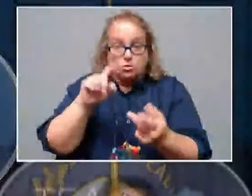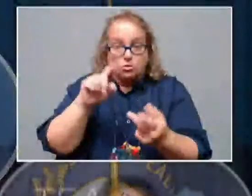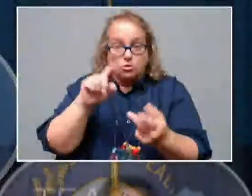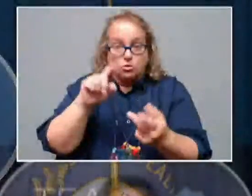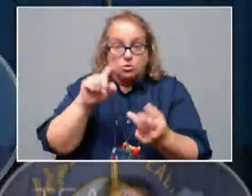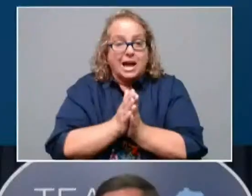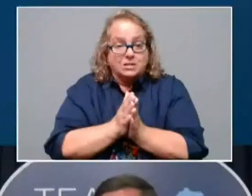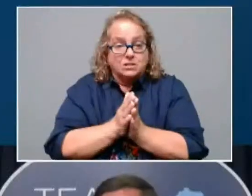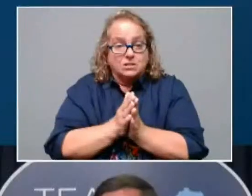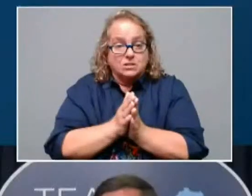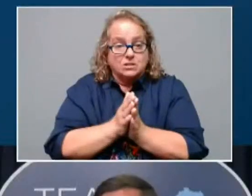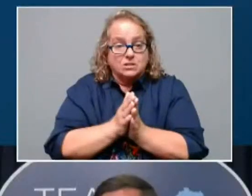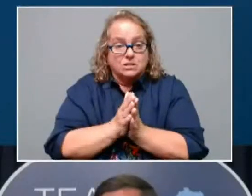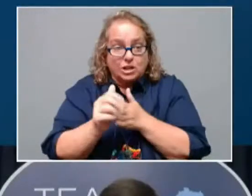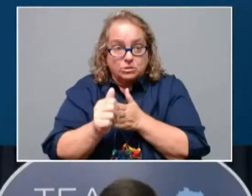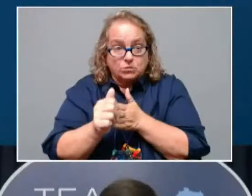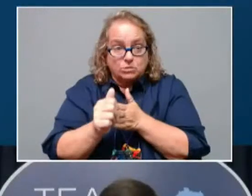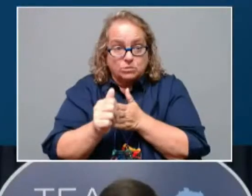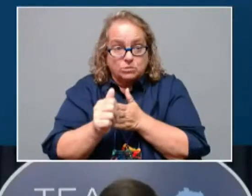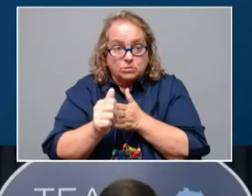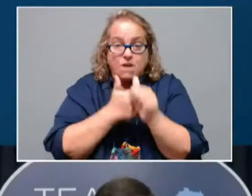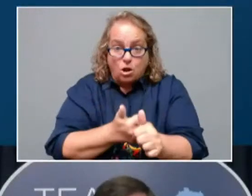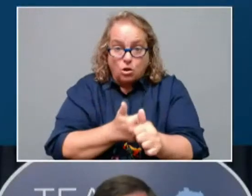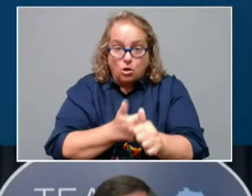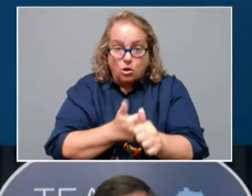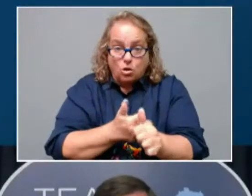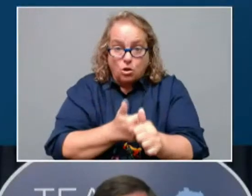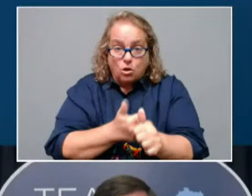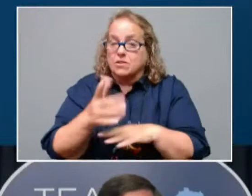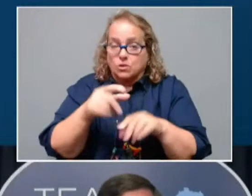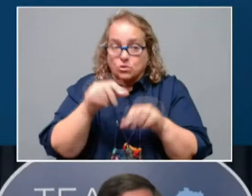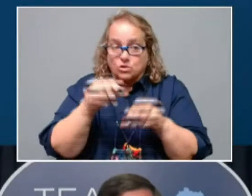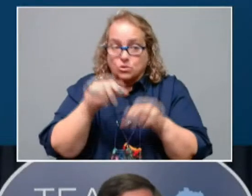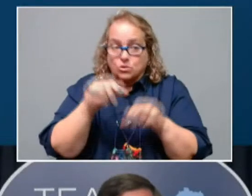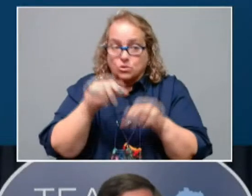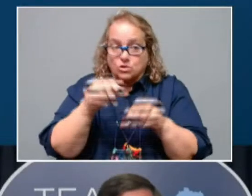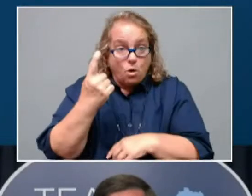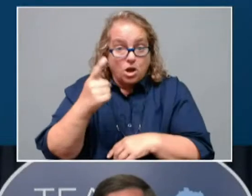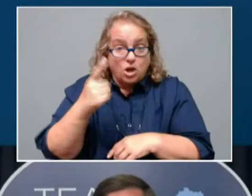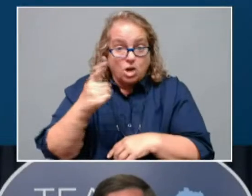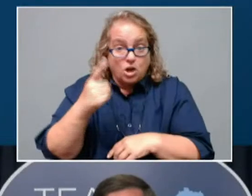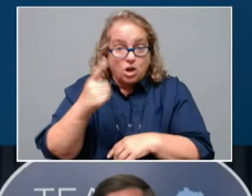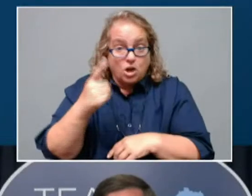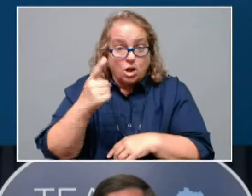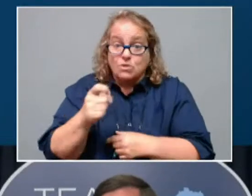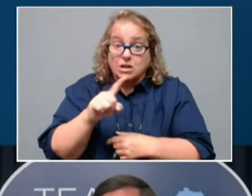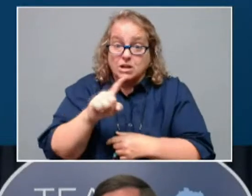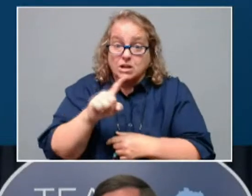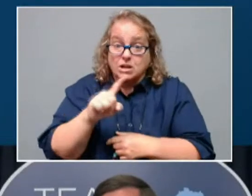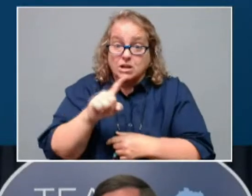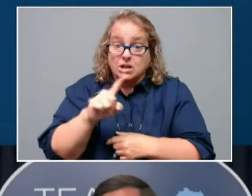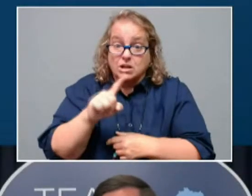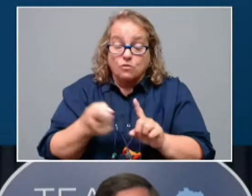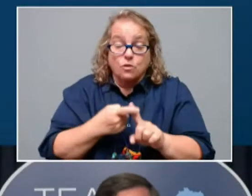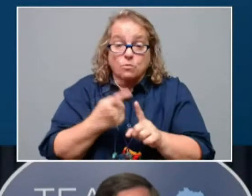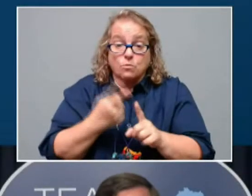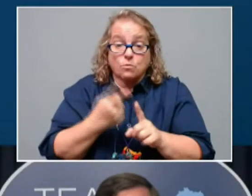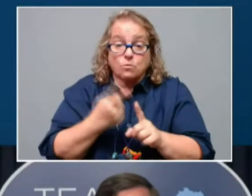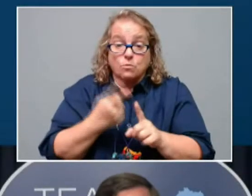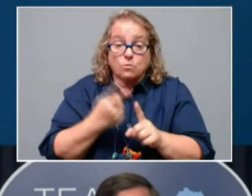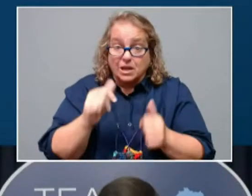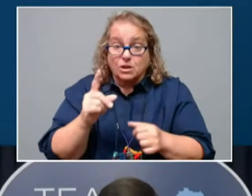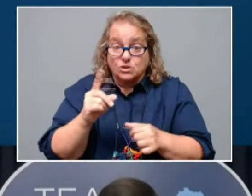to follow, to implement, to do everything you can. Number one is when you're in the red zone, number one thing you can do to get out of it is get